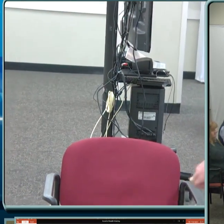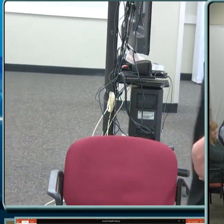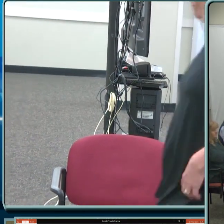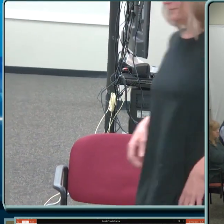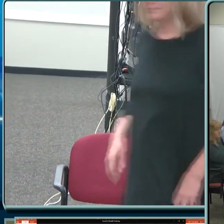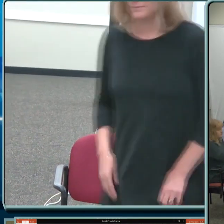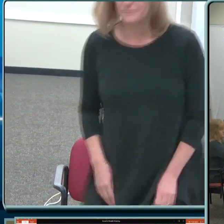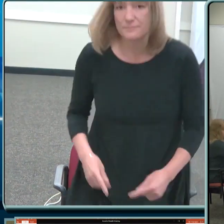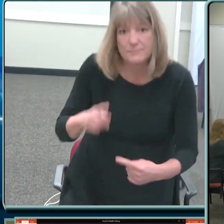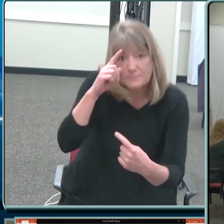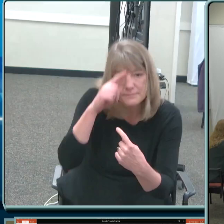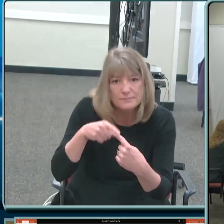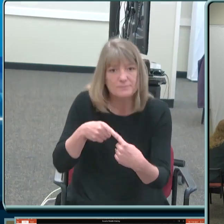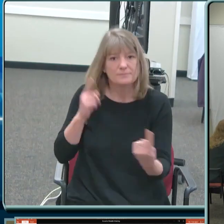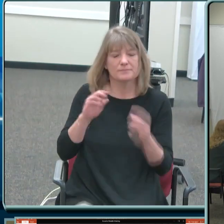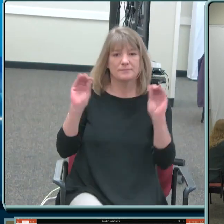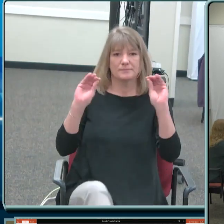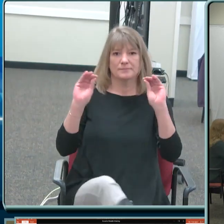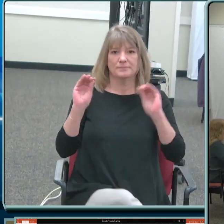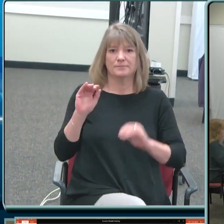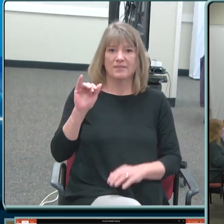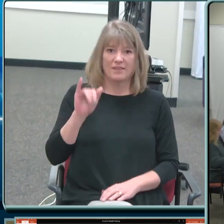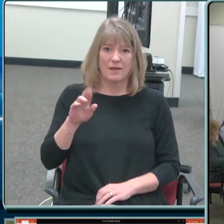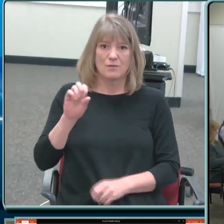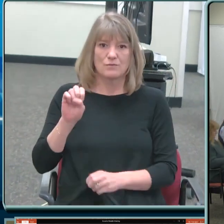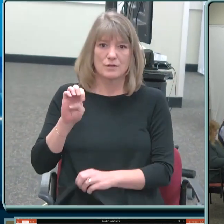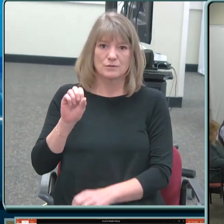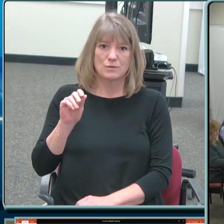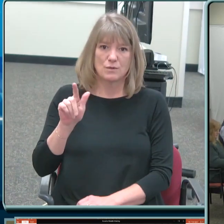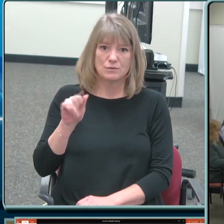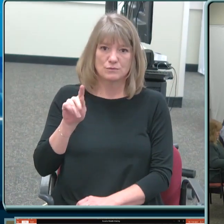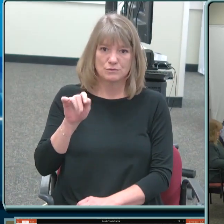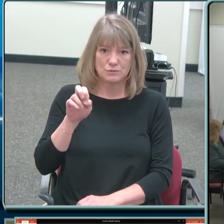Okay. Well, that resolution passes.